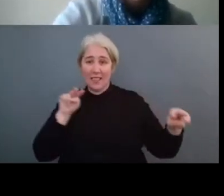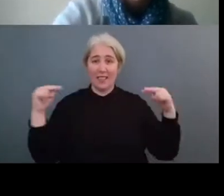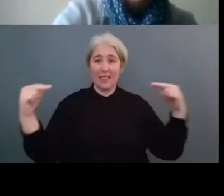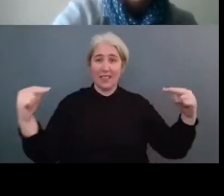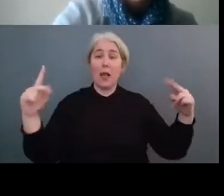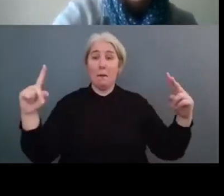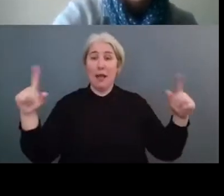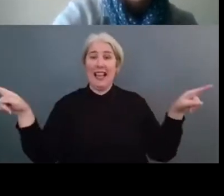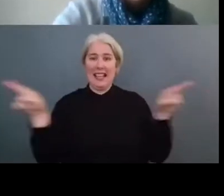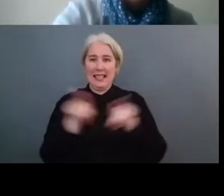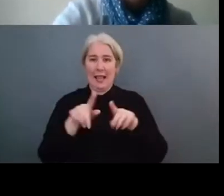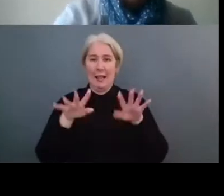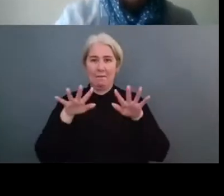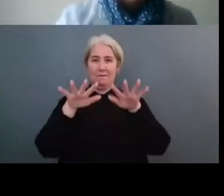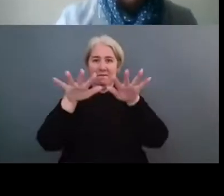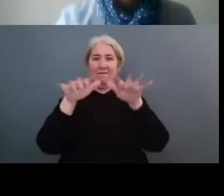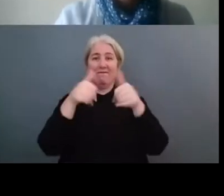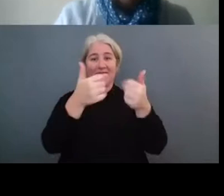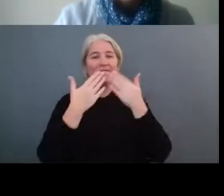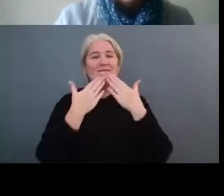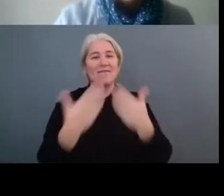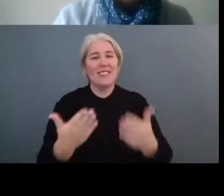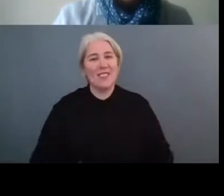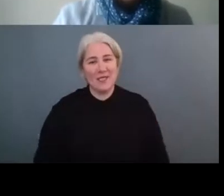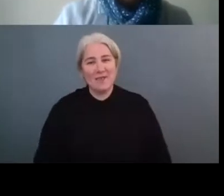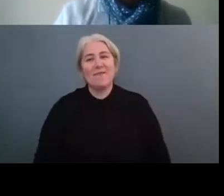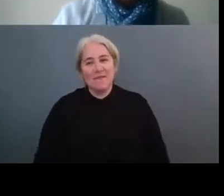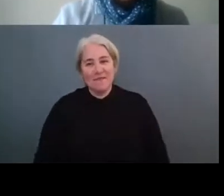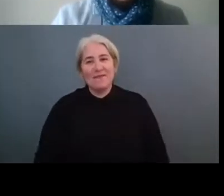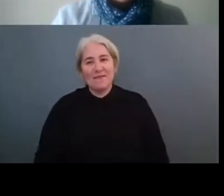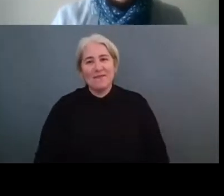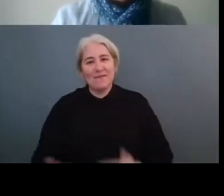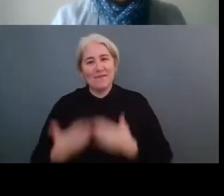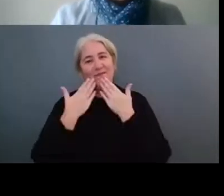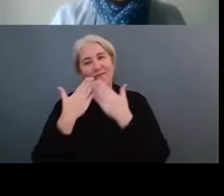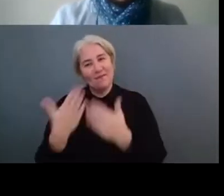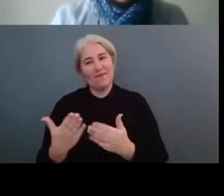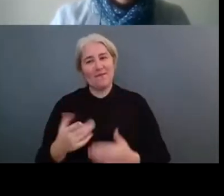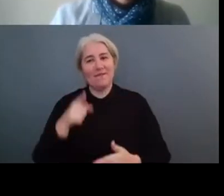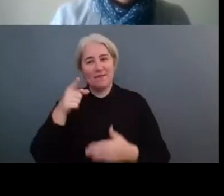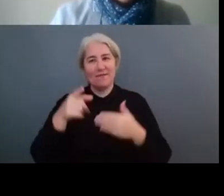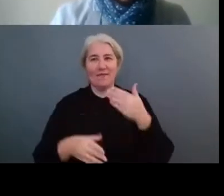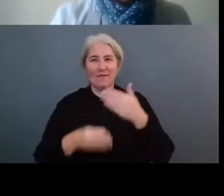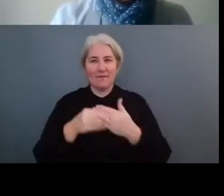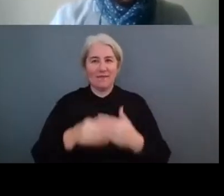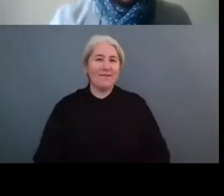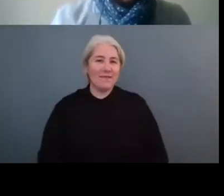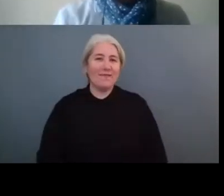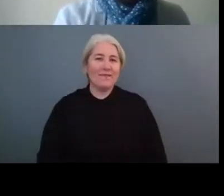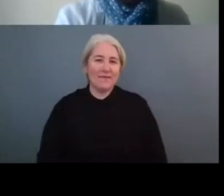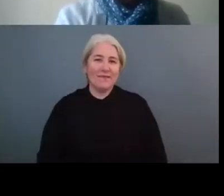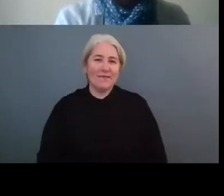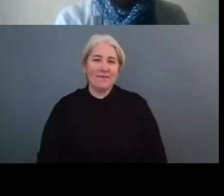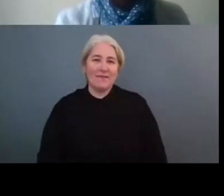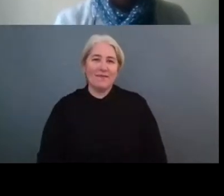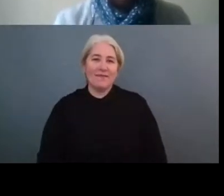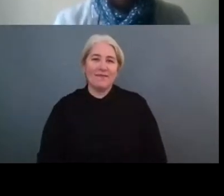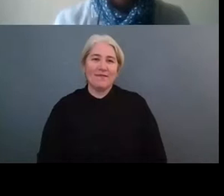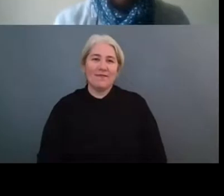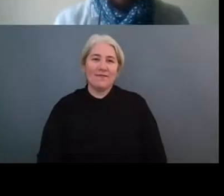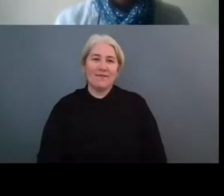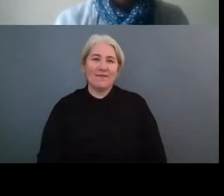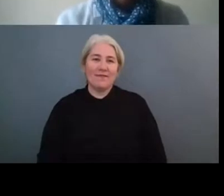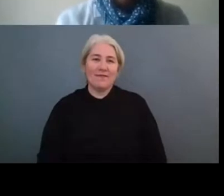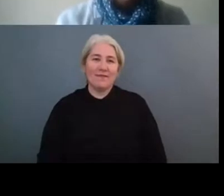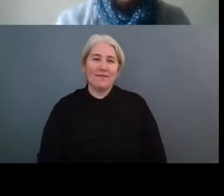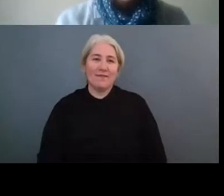Amandine. We move back to you. Riikka, can you tell us a bit more about the projects you